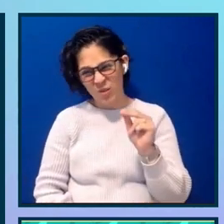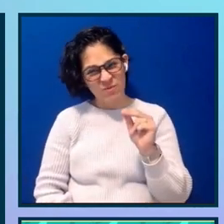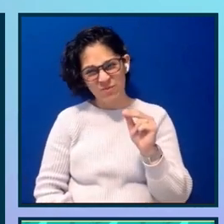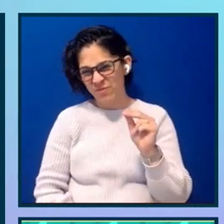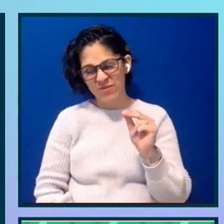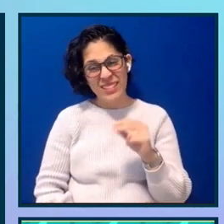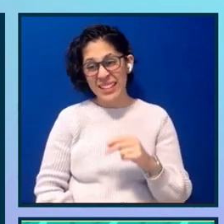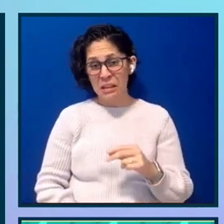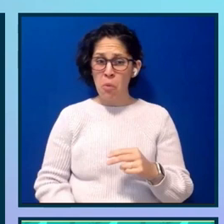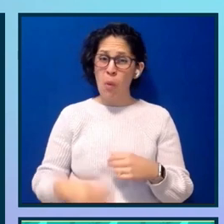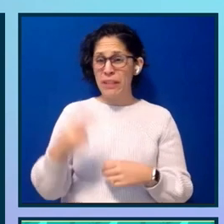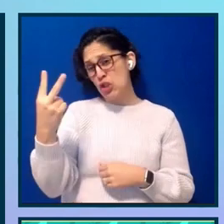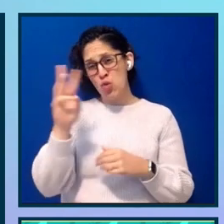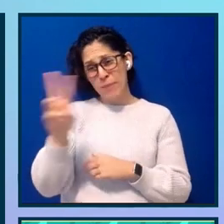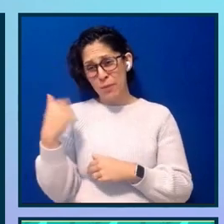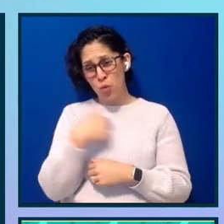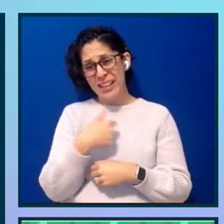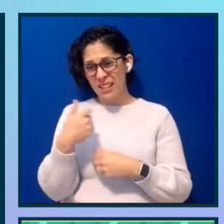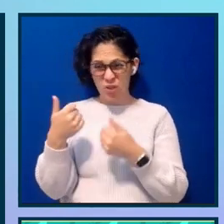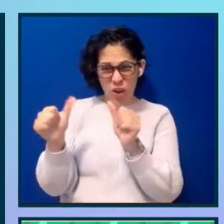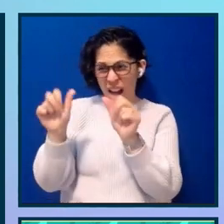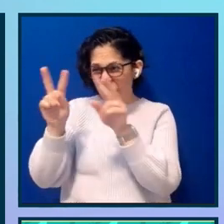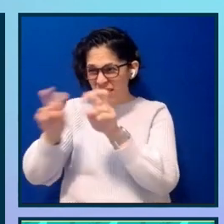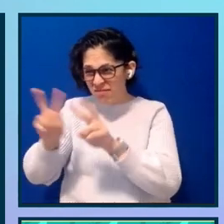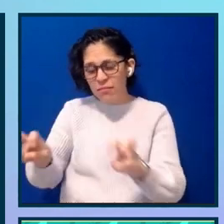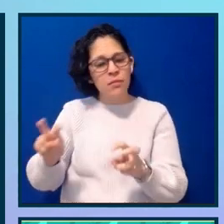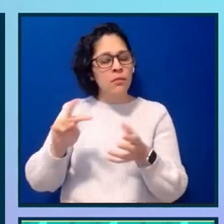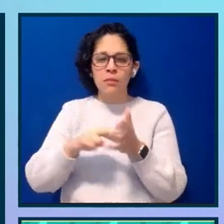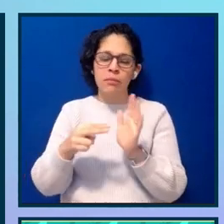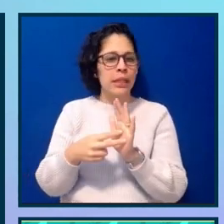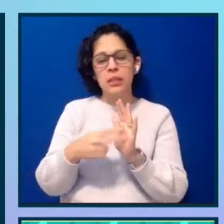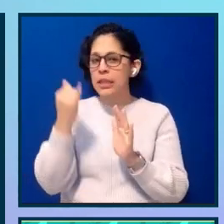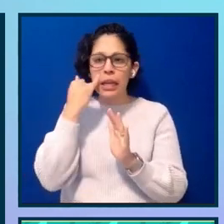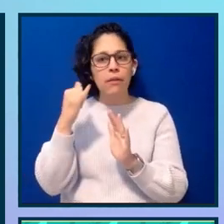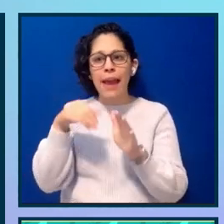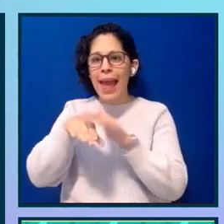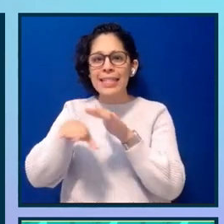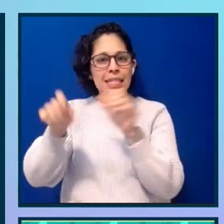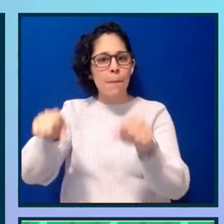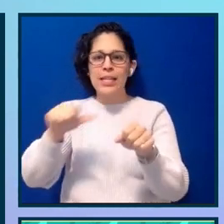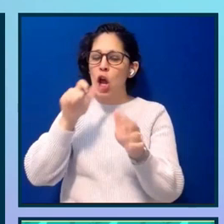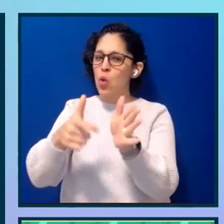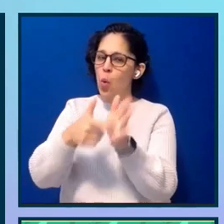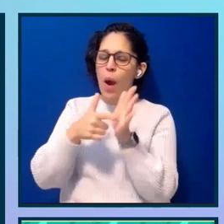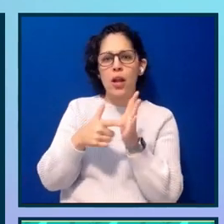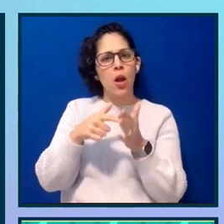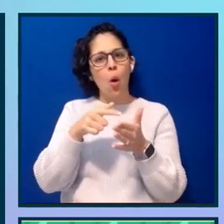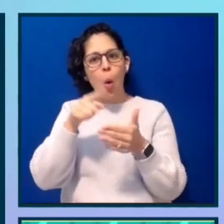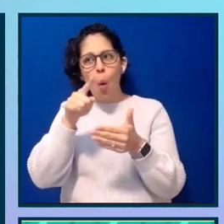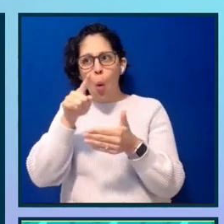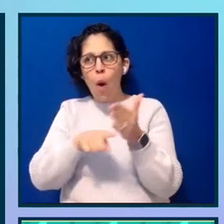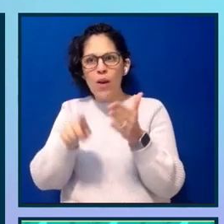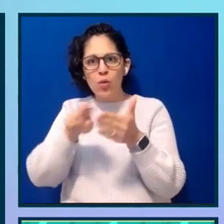these two, anyway. If accessibility isn't made a requirement, the end product won't be accessible, regardless of how much corporations